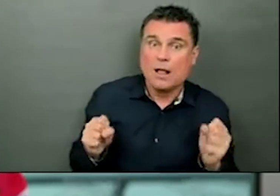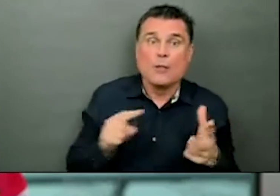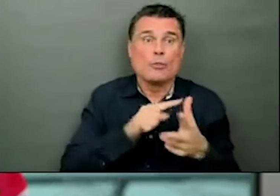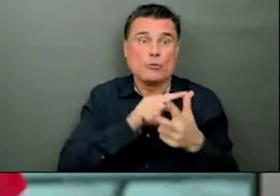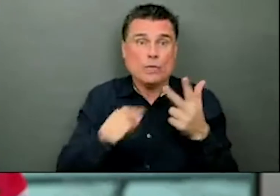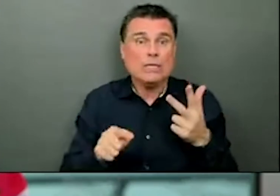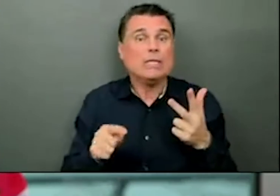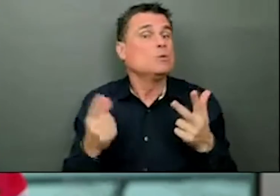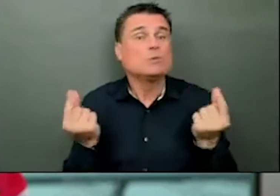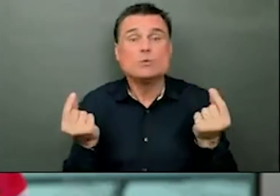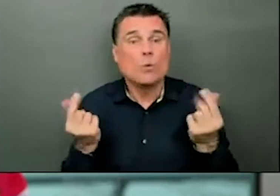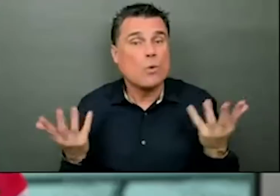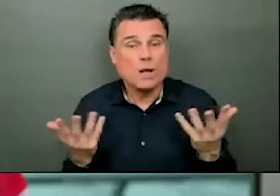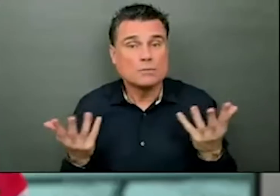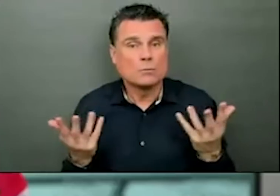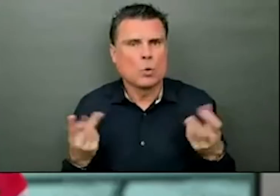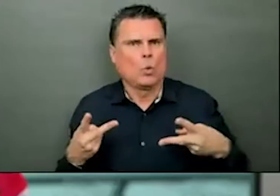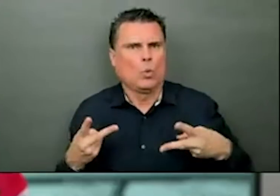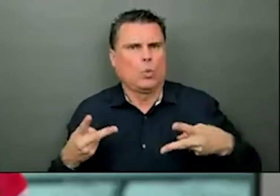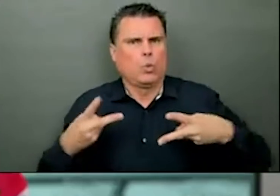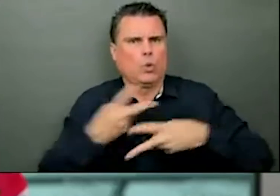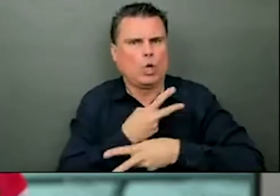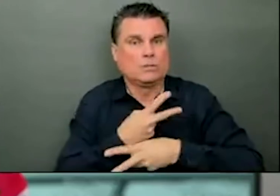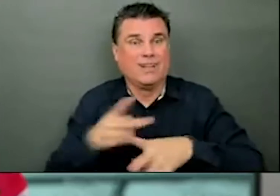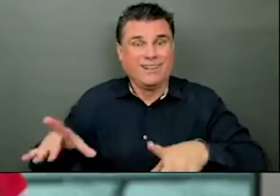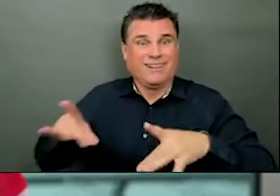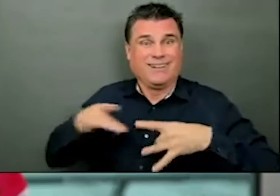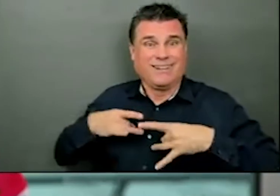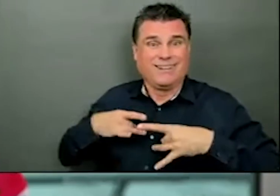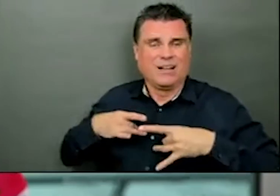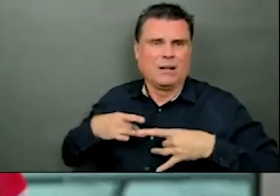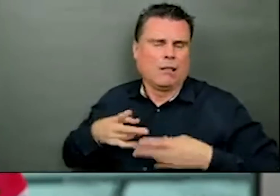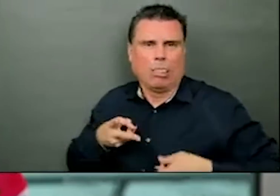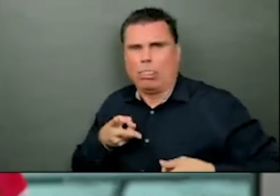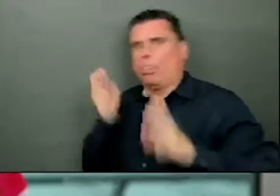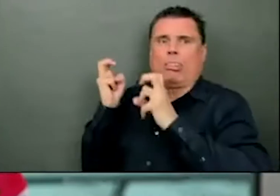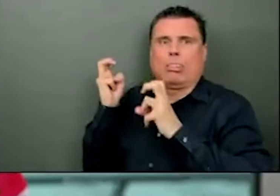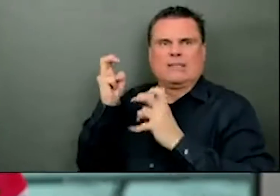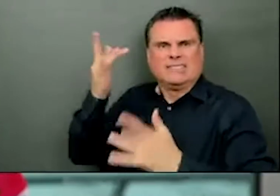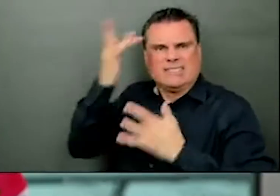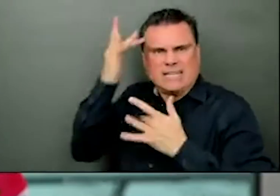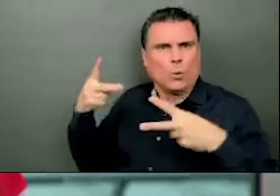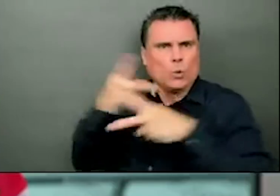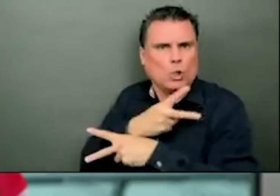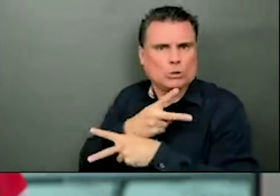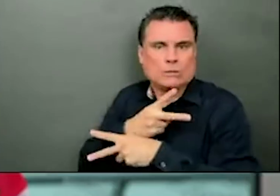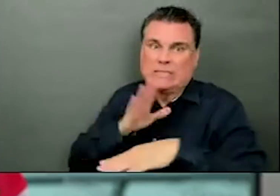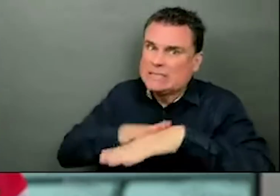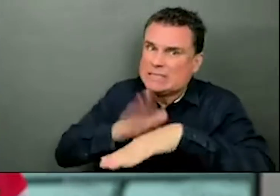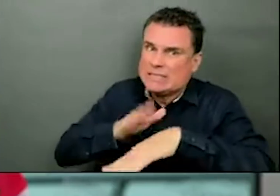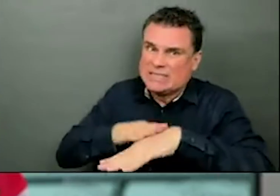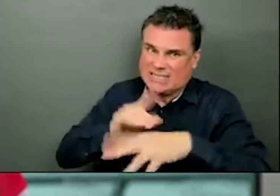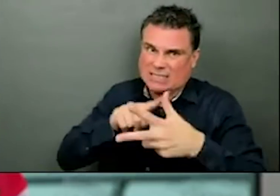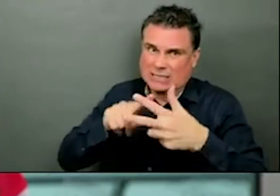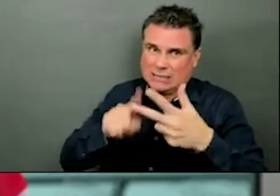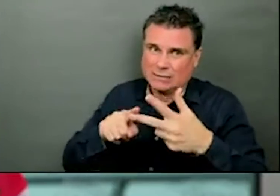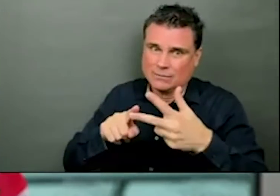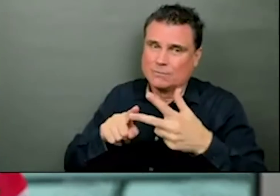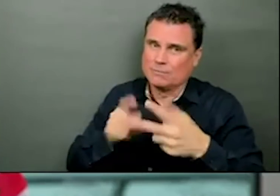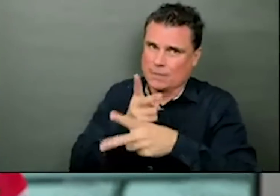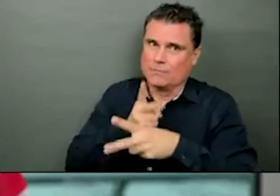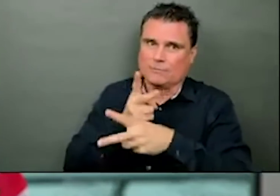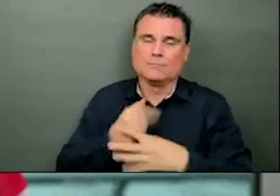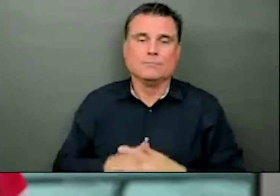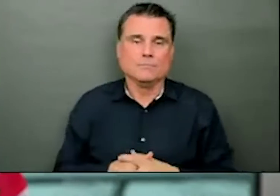As we have seen, the choices that we make today, as well as the plans we make for tomorrow, make a difference to all of us.